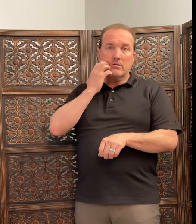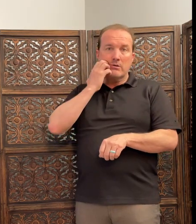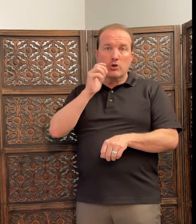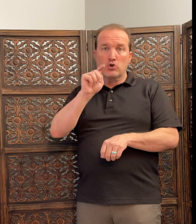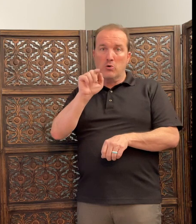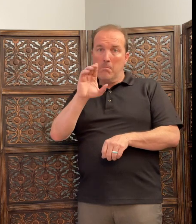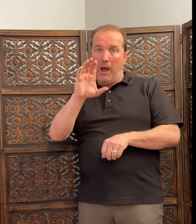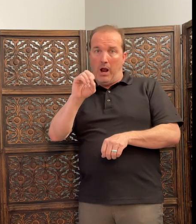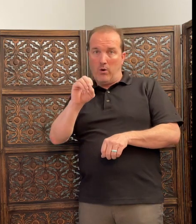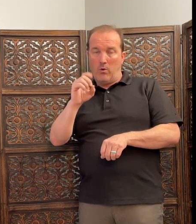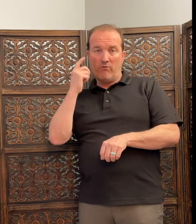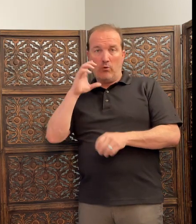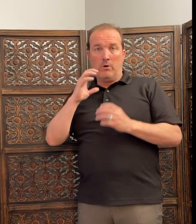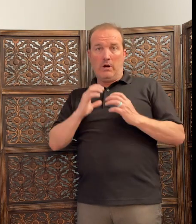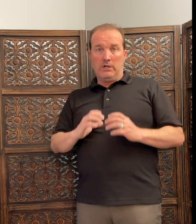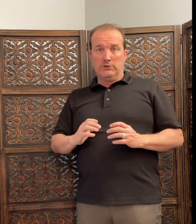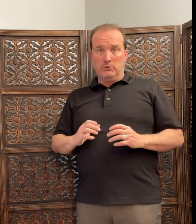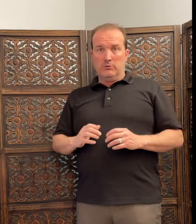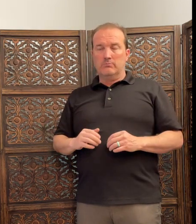a customer in the general store.